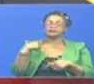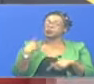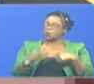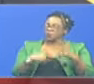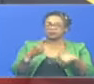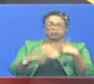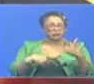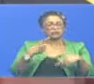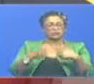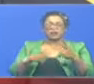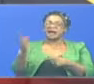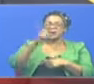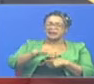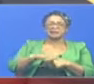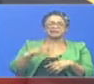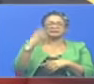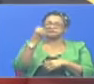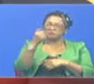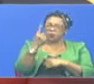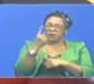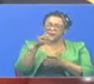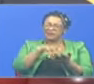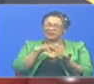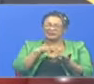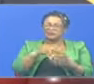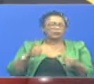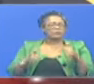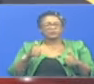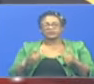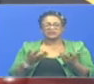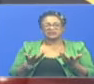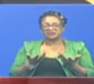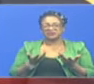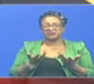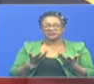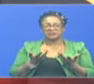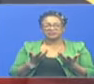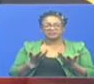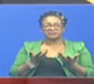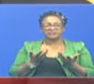day, they get 51 cases. Which is which, Waziri?